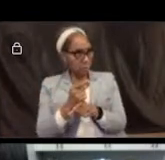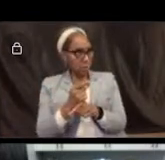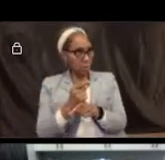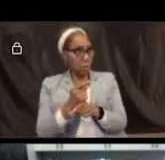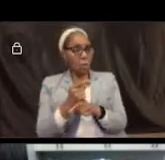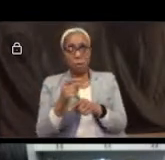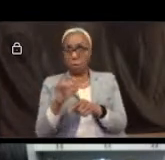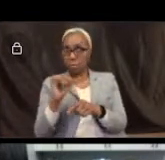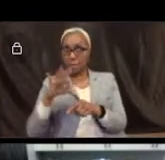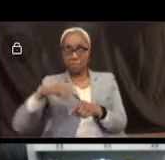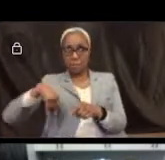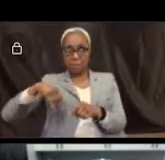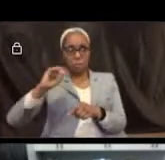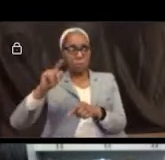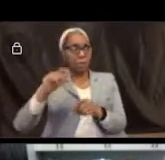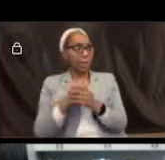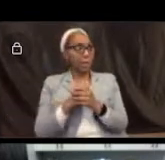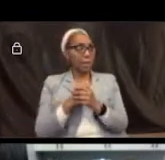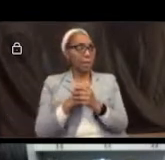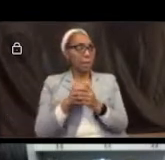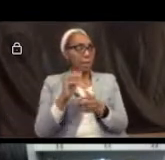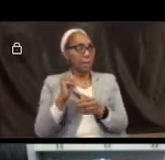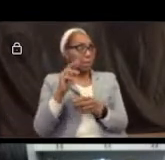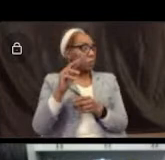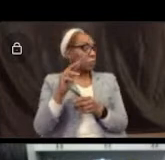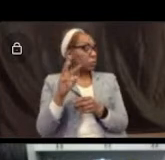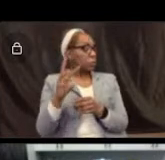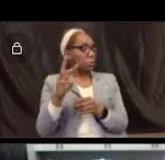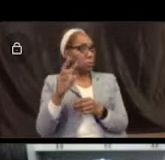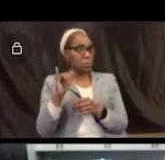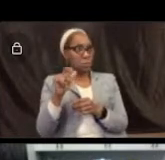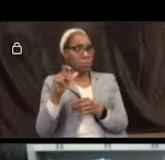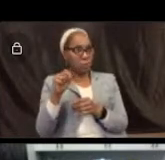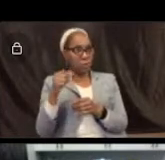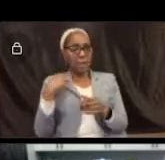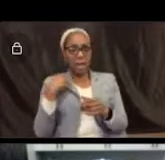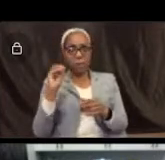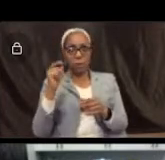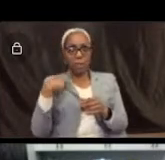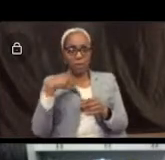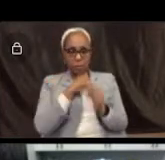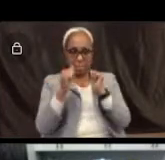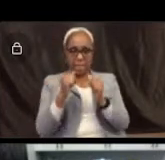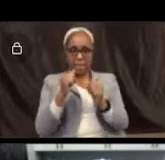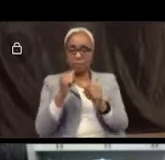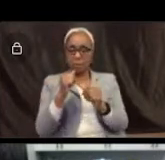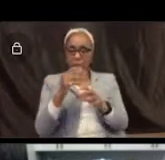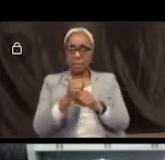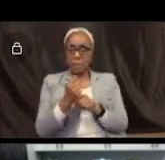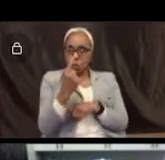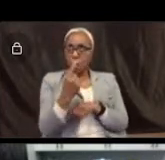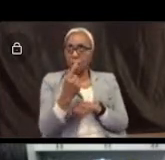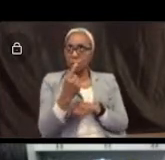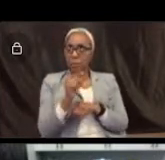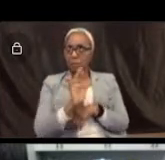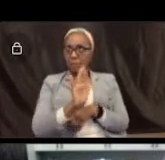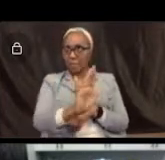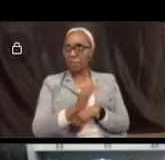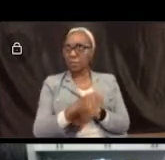Or if not, Mr. Willis has one with him. We can just grab one of those.